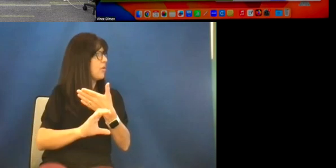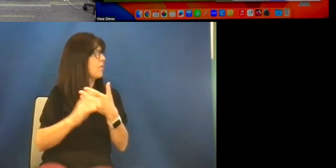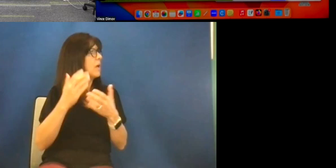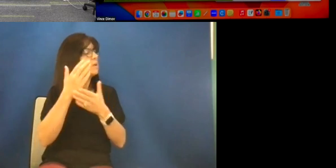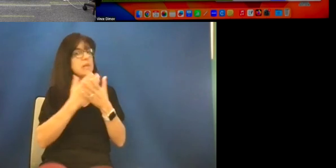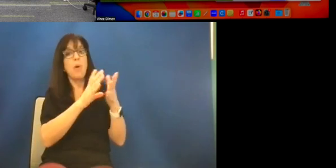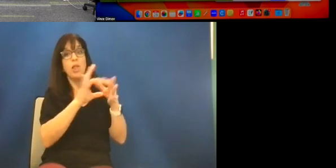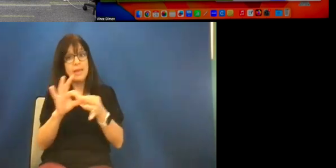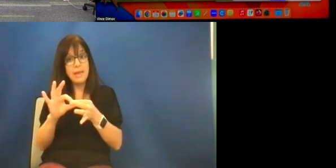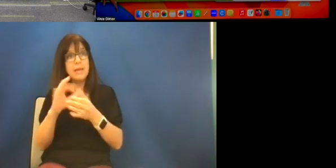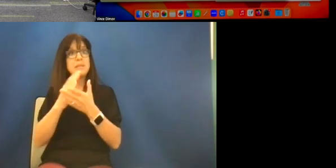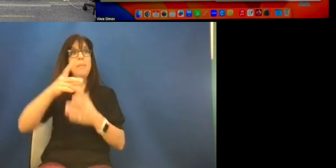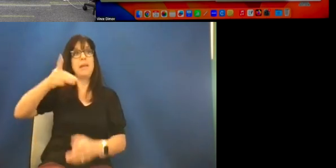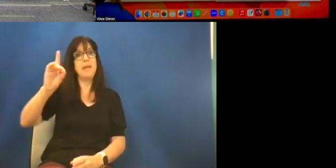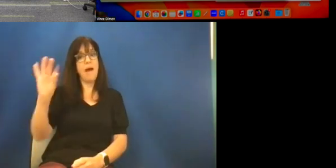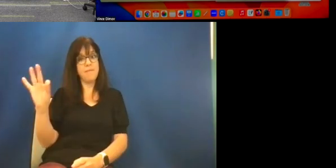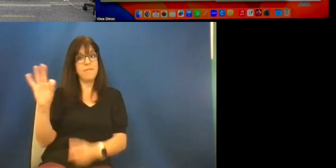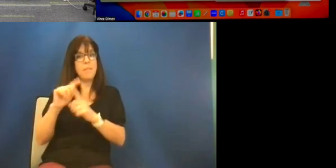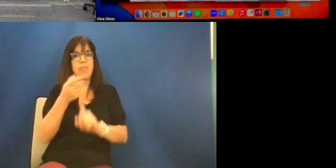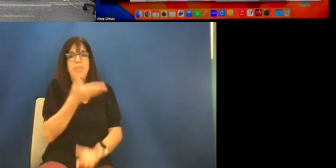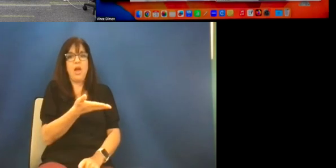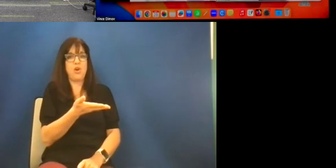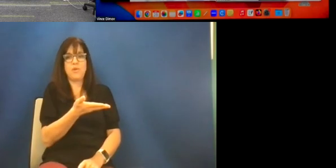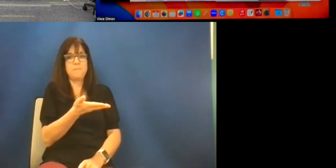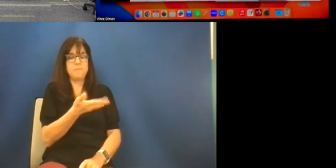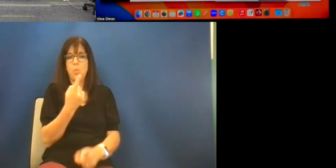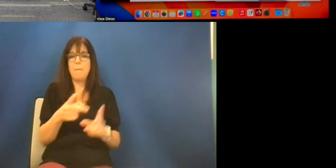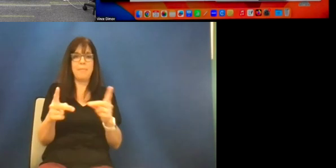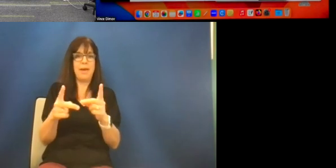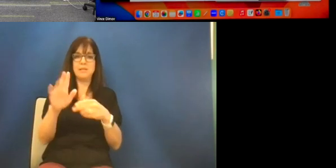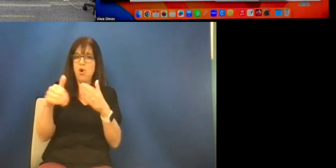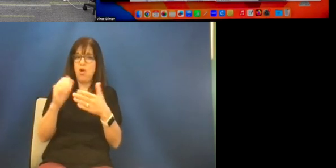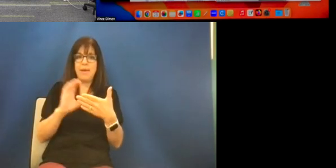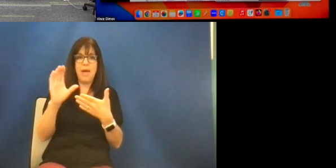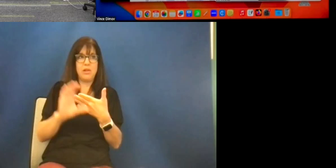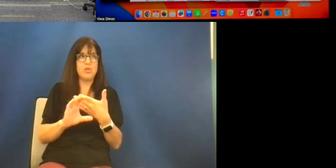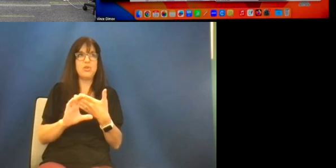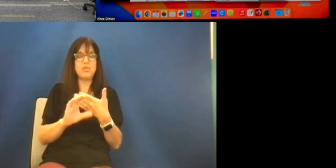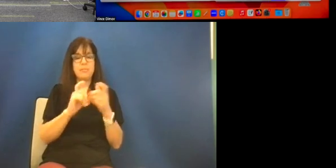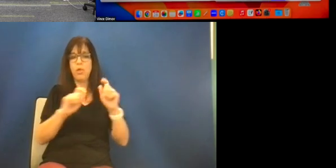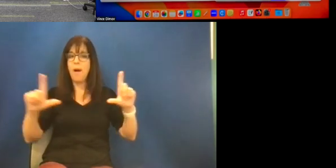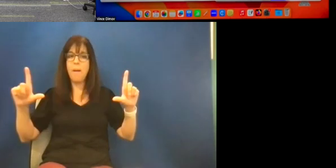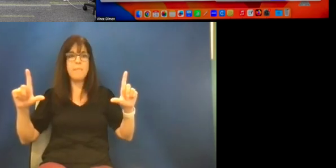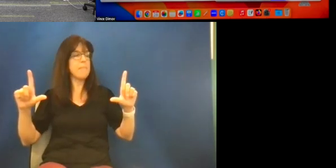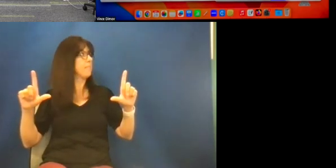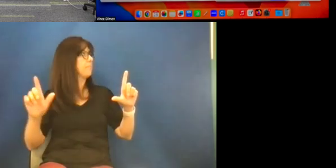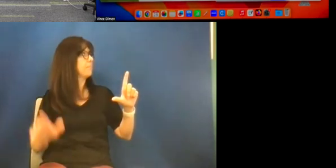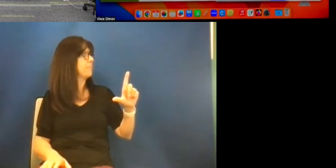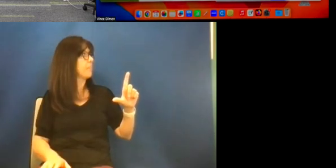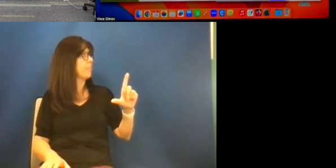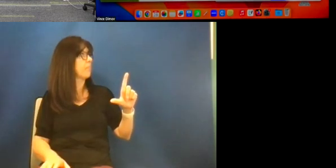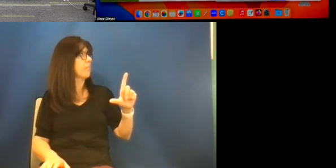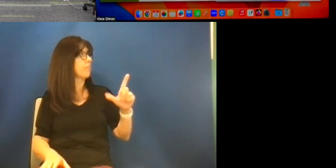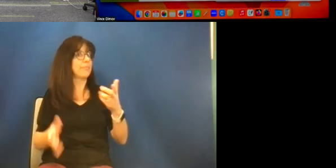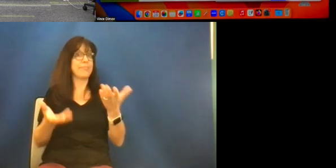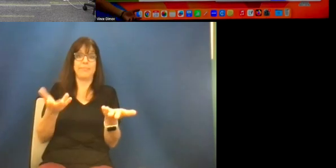them are links and some of them are PDFs, and they're all just right there together. So you can go and see the student's calendar real quick. So I don't